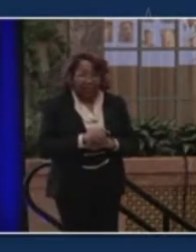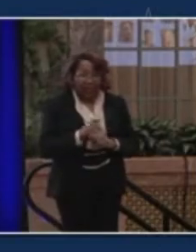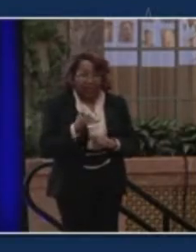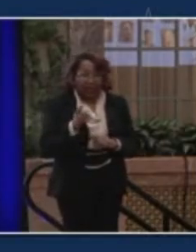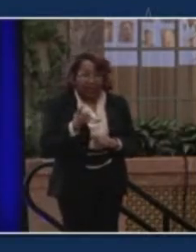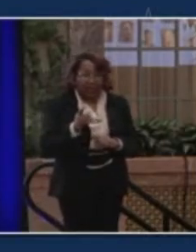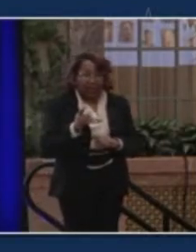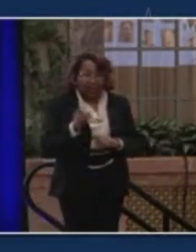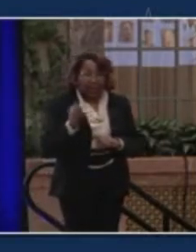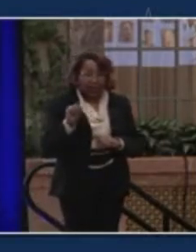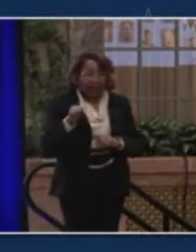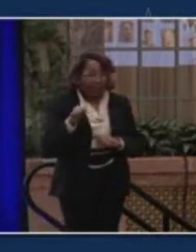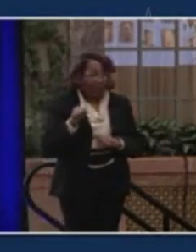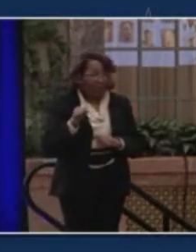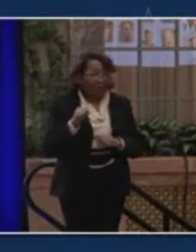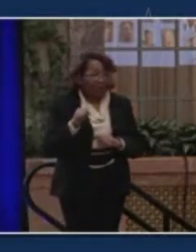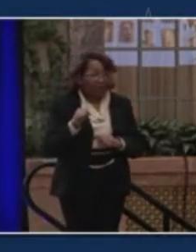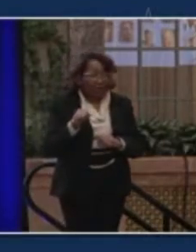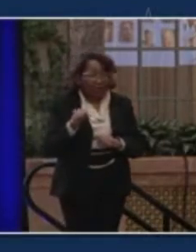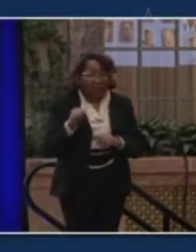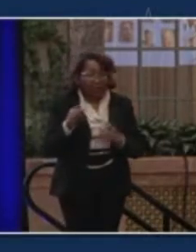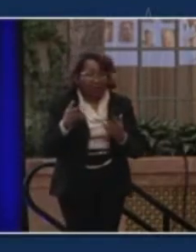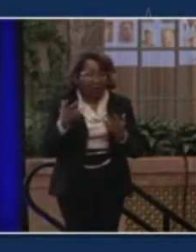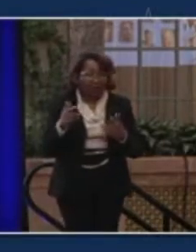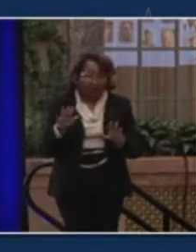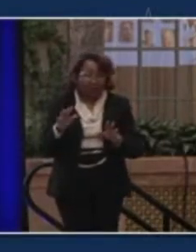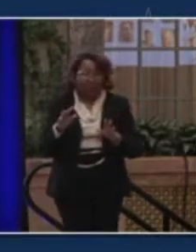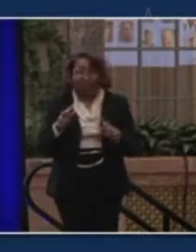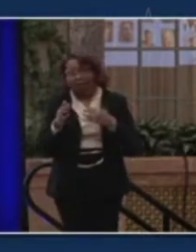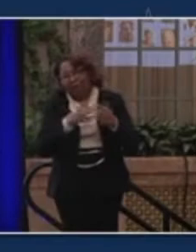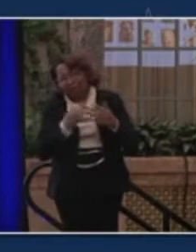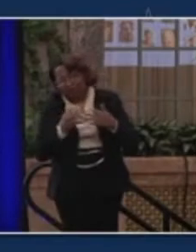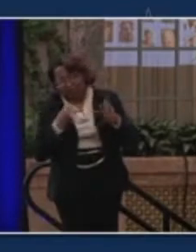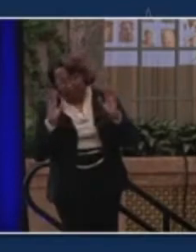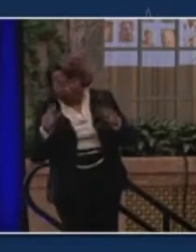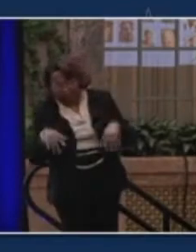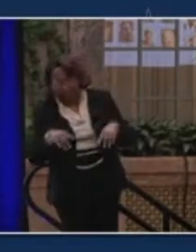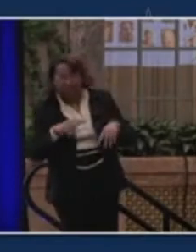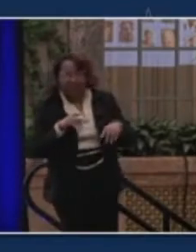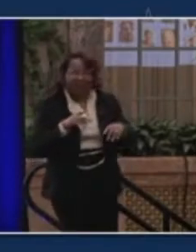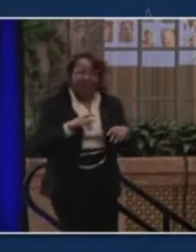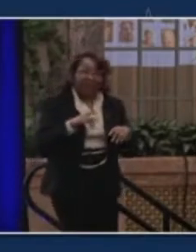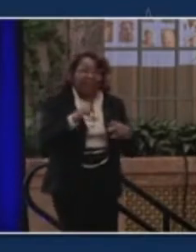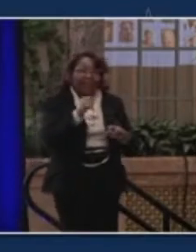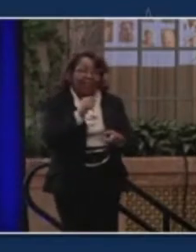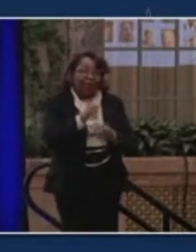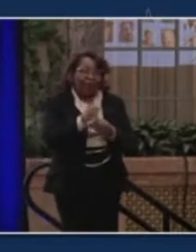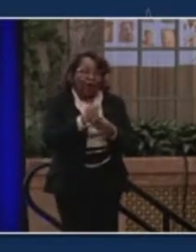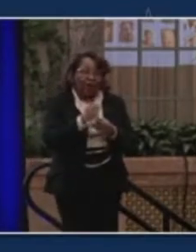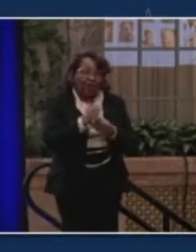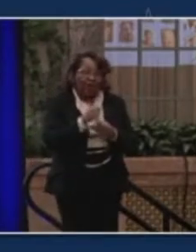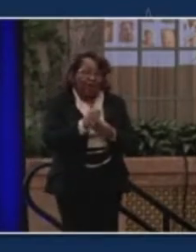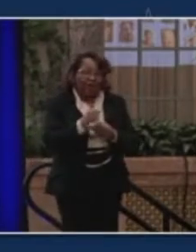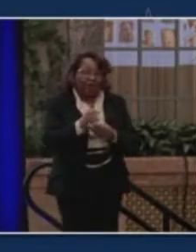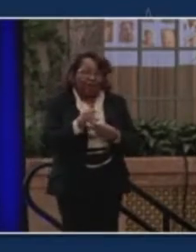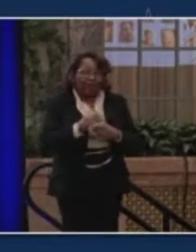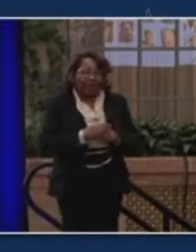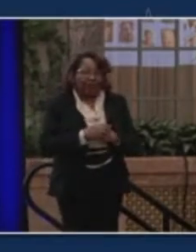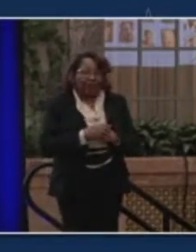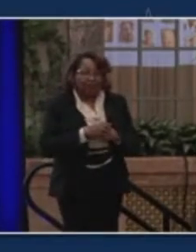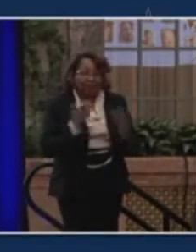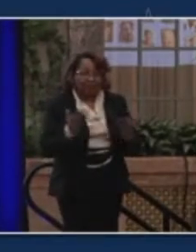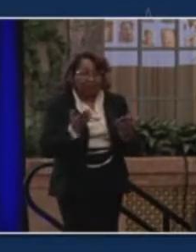Yeah, he had been mayor, but it was anyway, Dolores was assigned to put together the archives that are in this building.